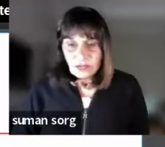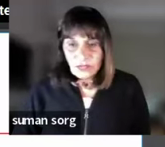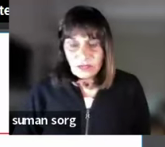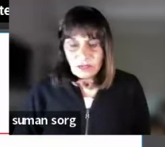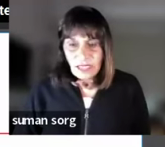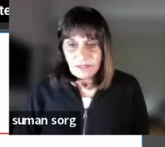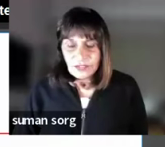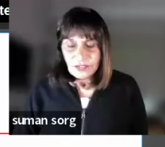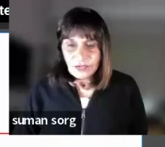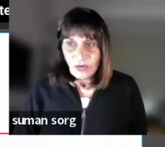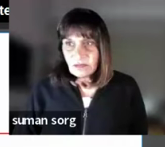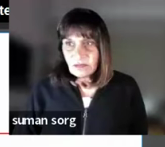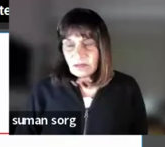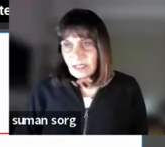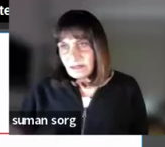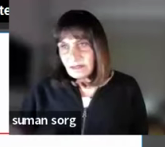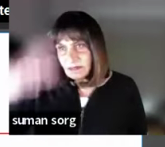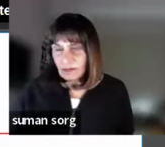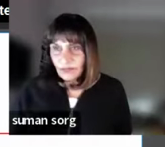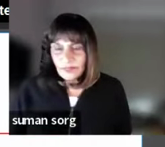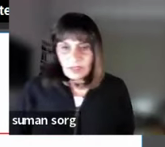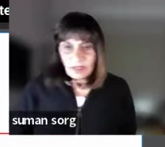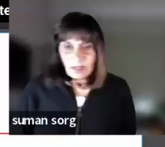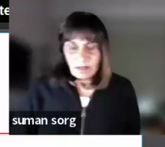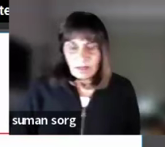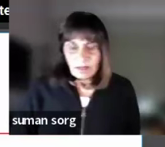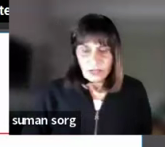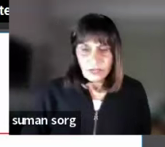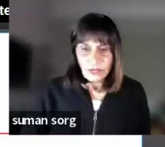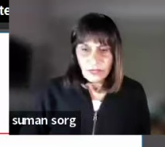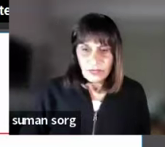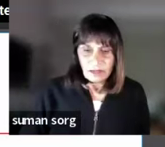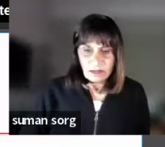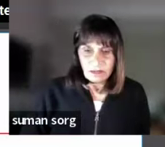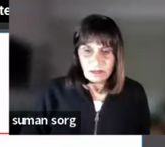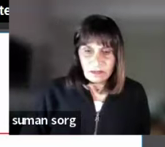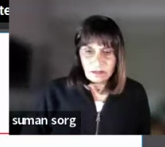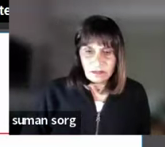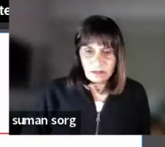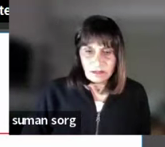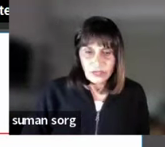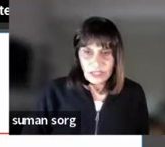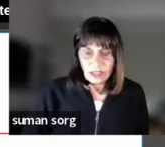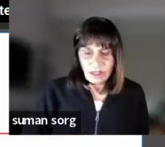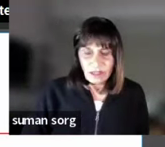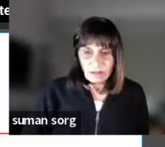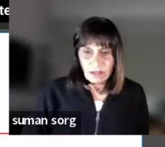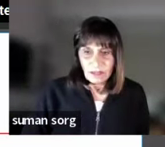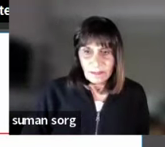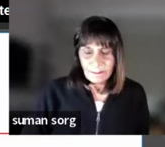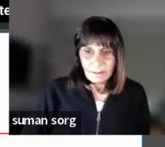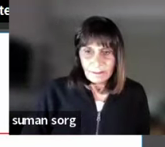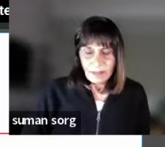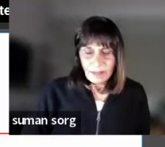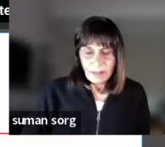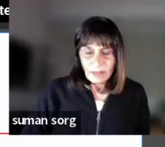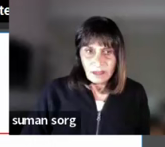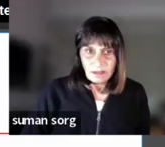tall screens, 8 feet tall, so that there's no, security concern with being out